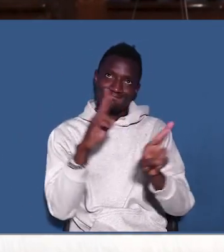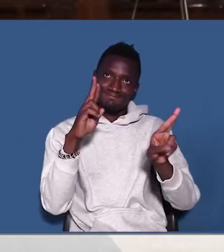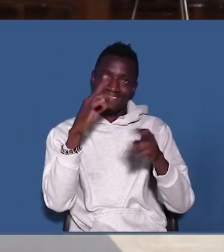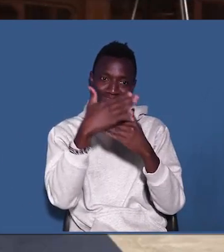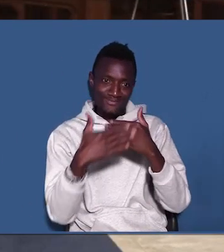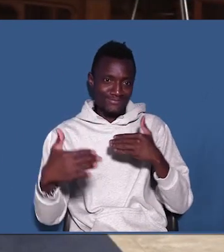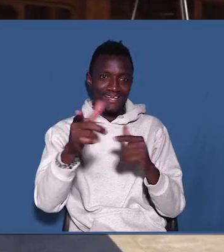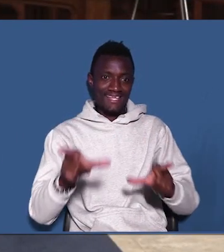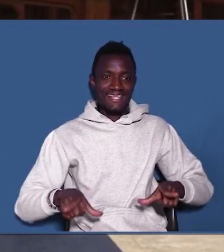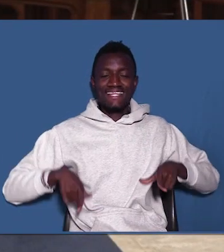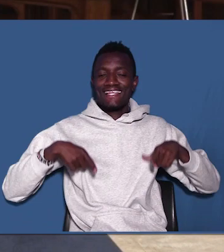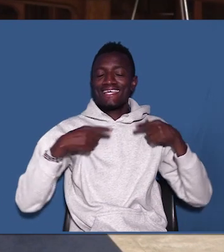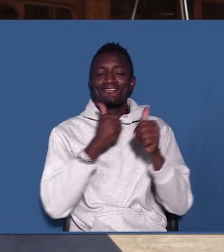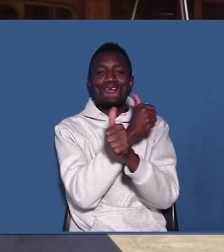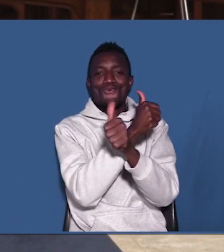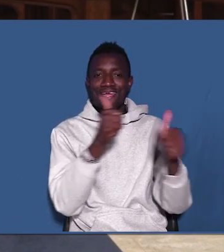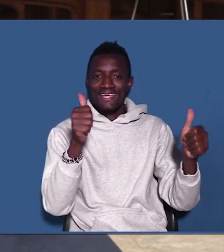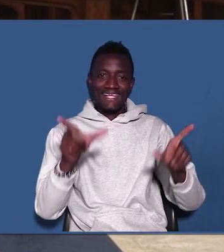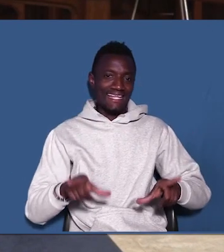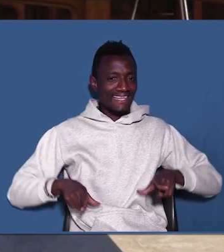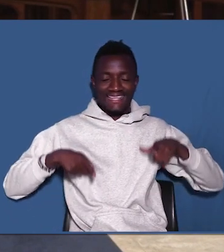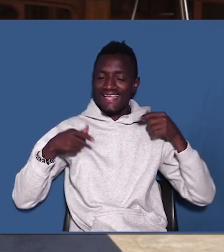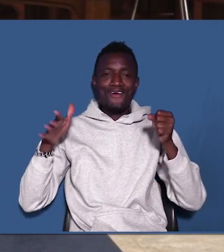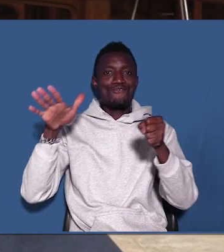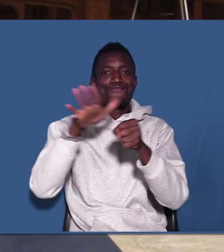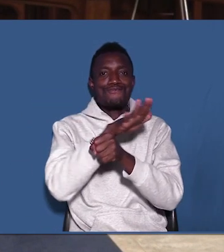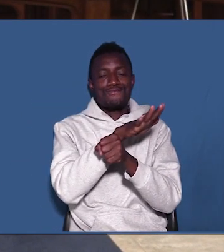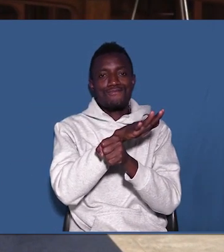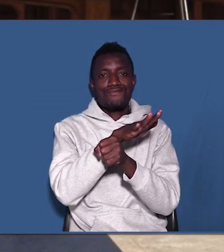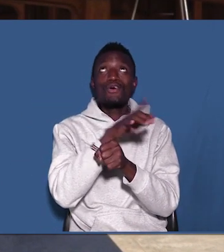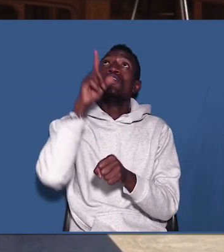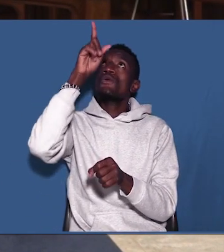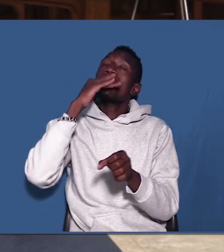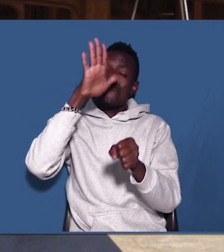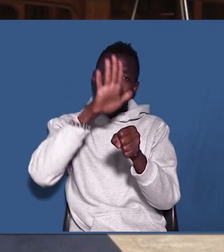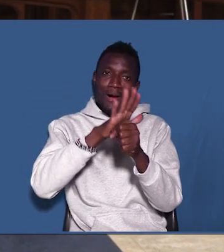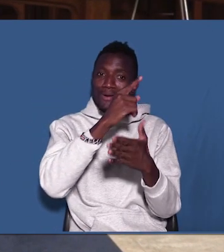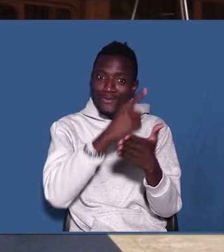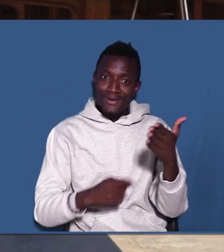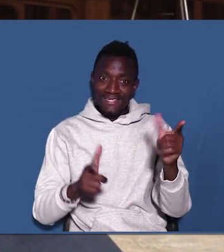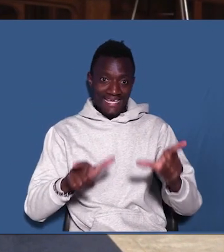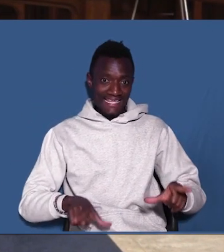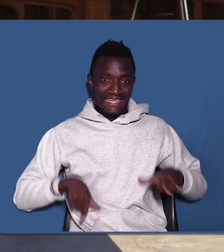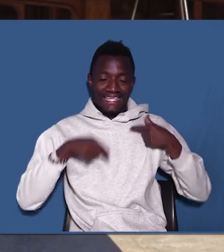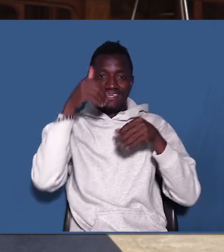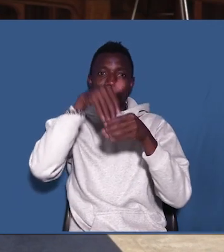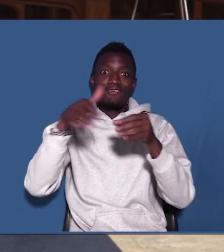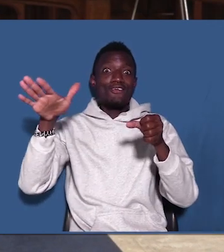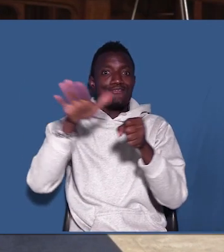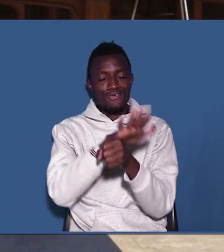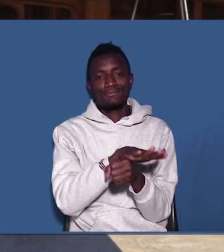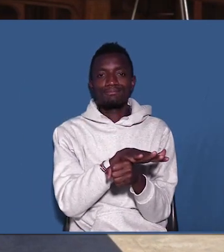is abundant. You promised us abundancy of life when you walked on the face of this